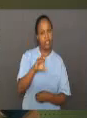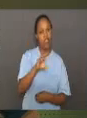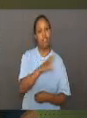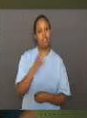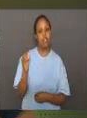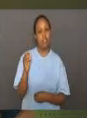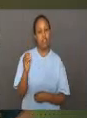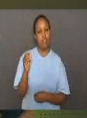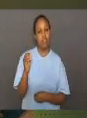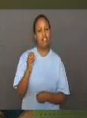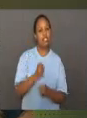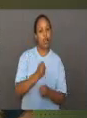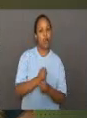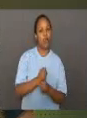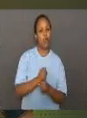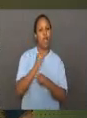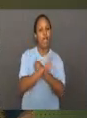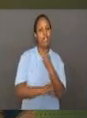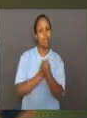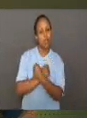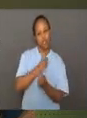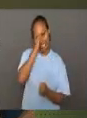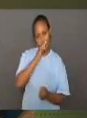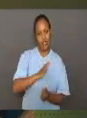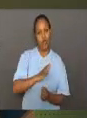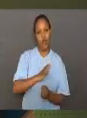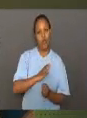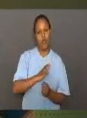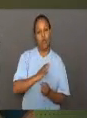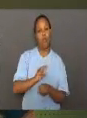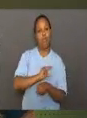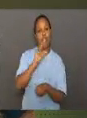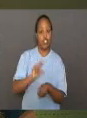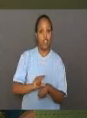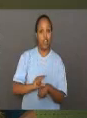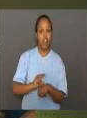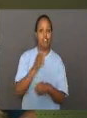of patriotic citizens at a national level.